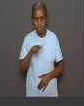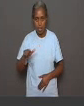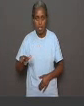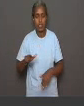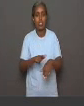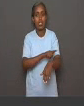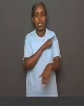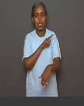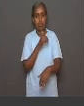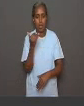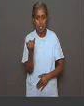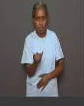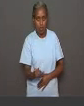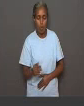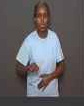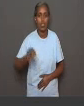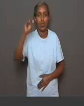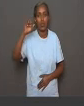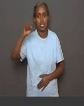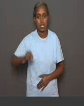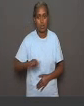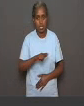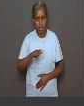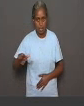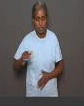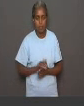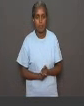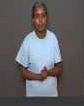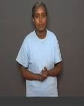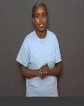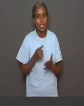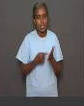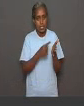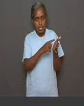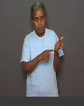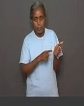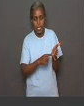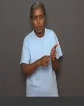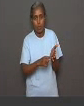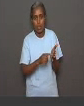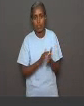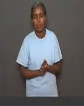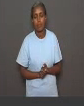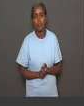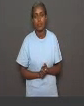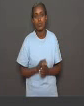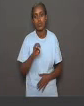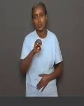by drawing a north-south line that is perpendicular to